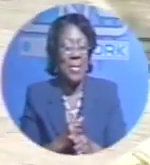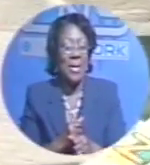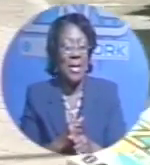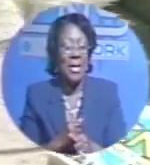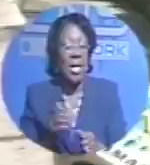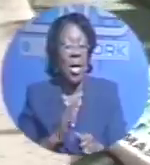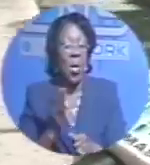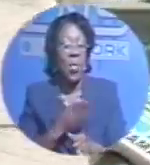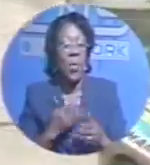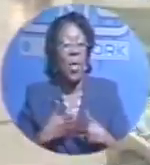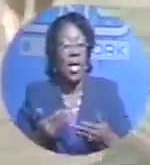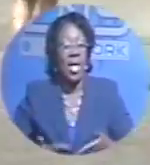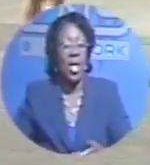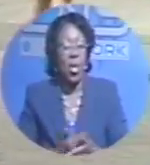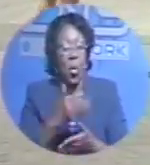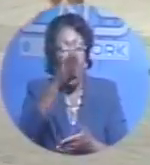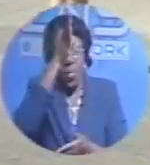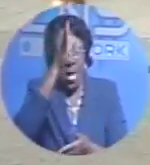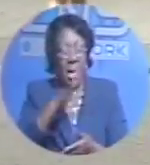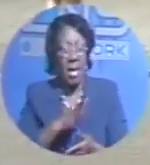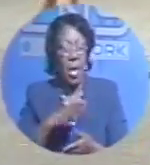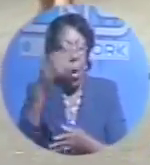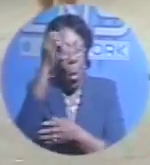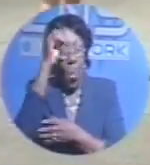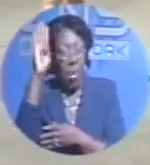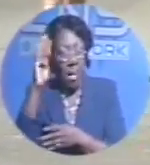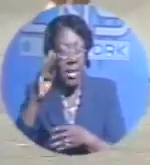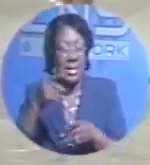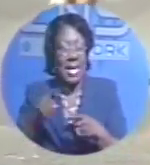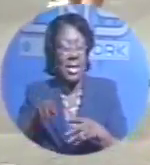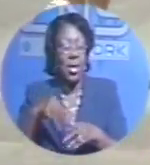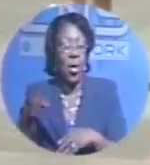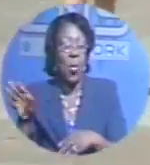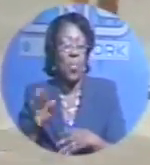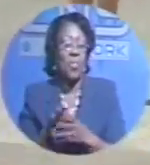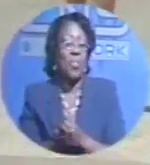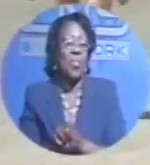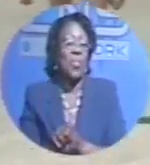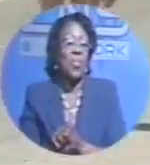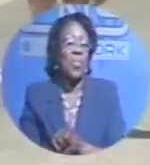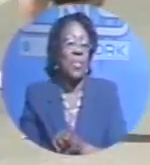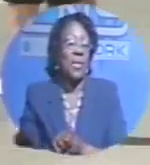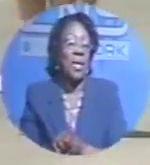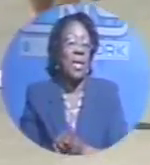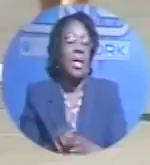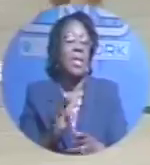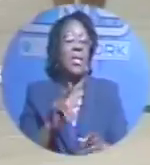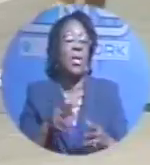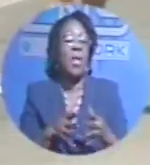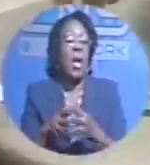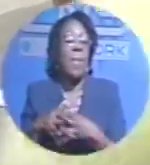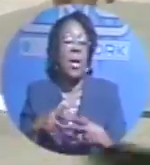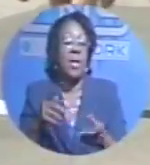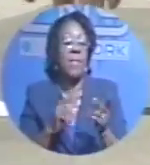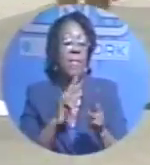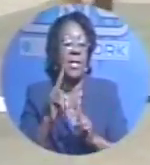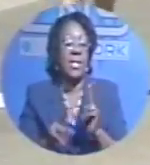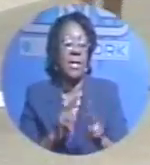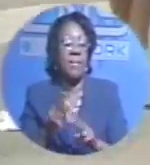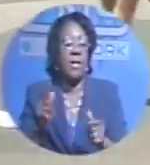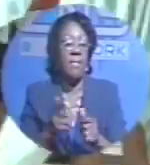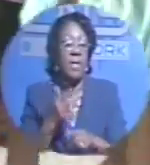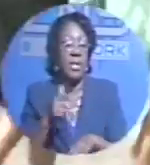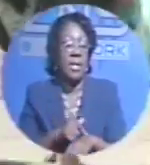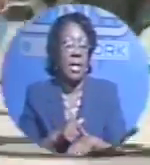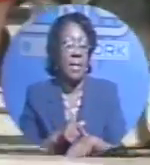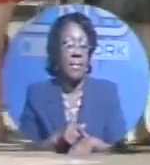man, Romney. Obama's got to go. So what will Americans visiting the Bahamas for the very first time do to celebrate this 4th of